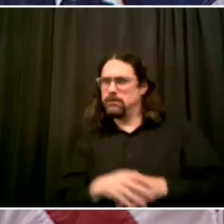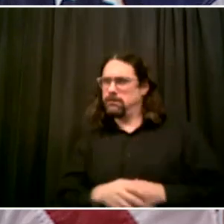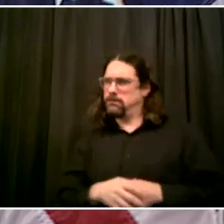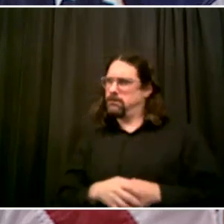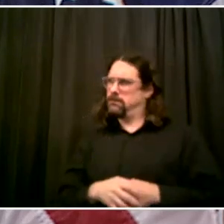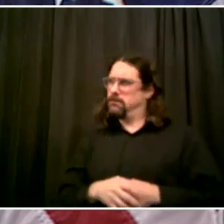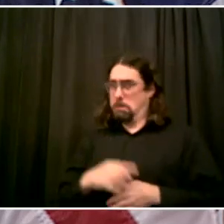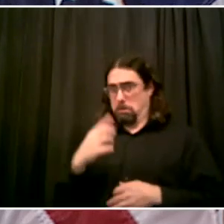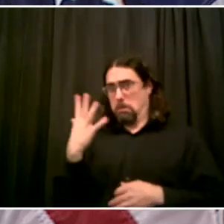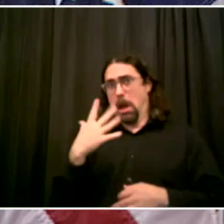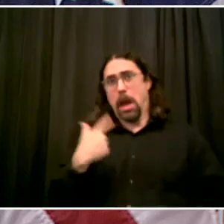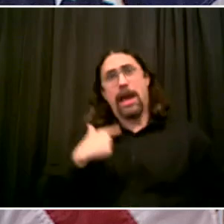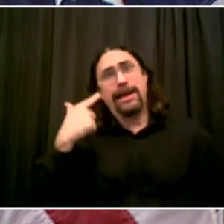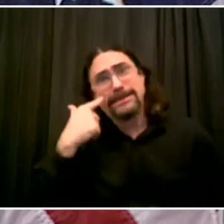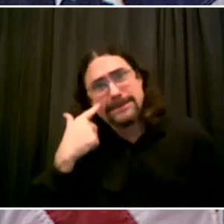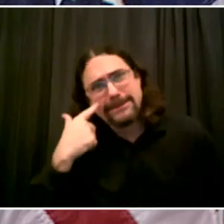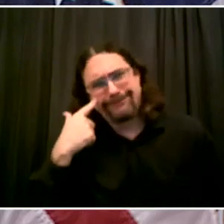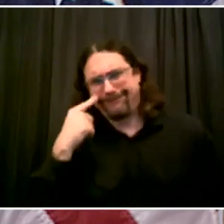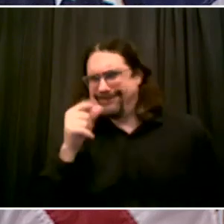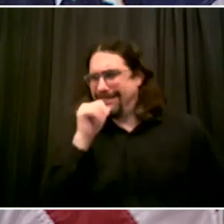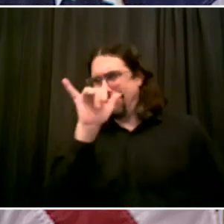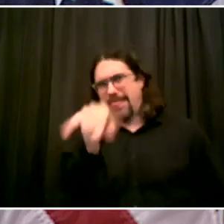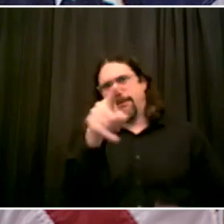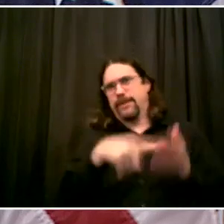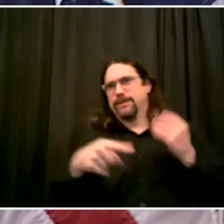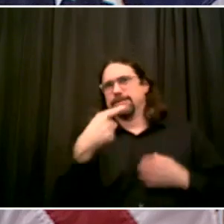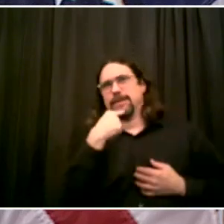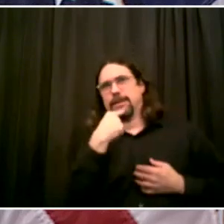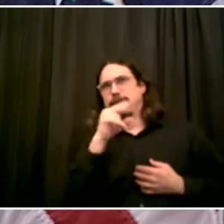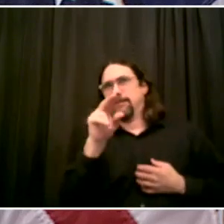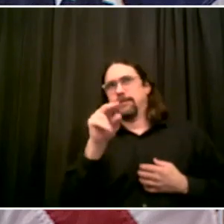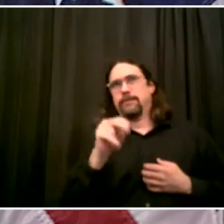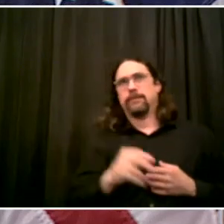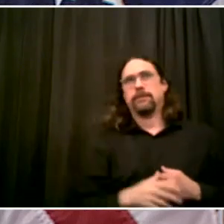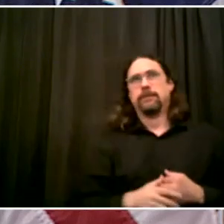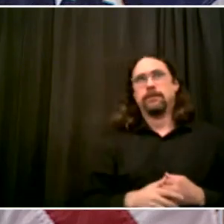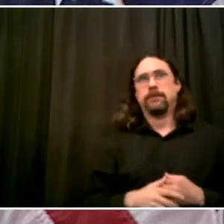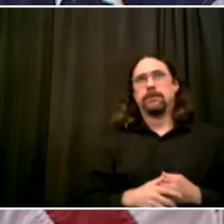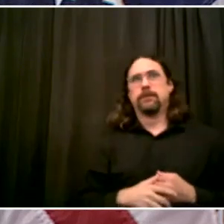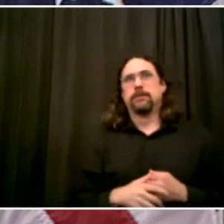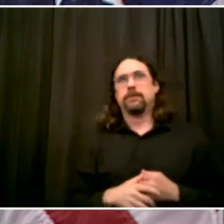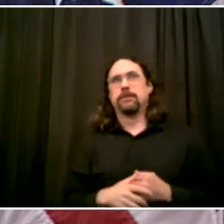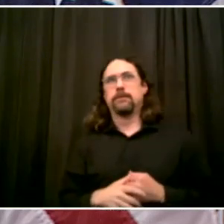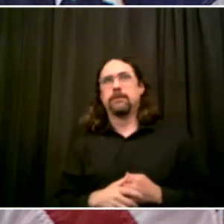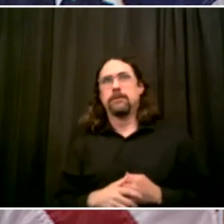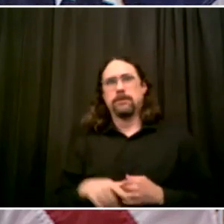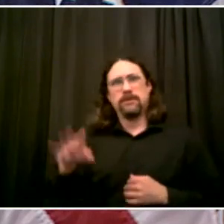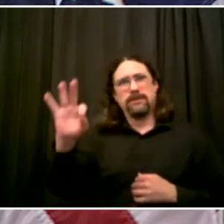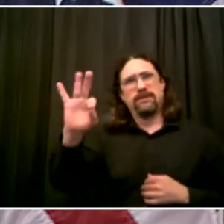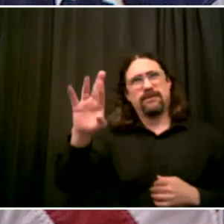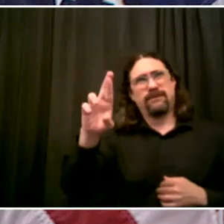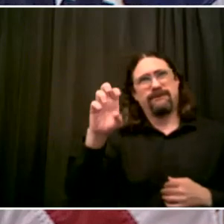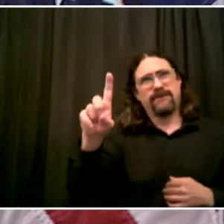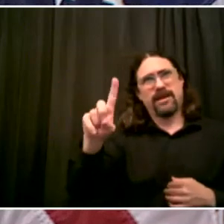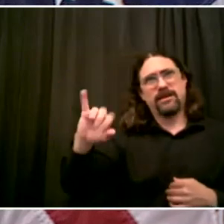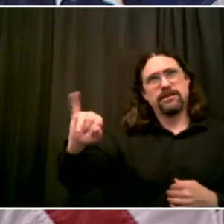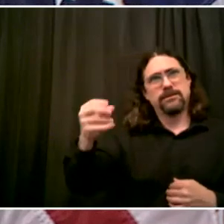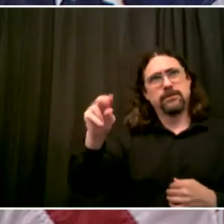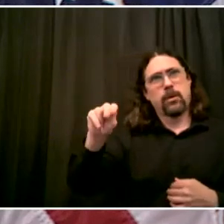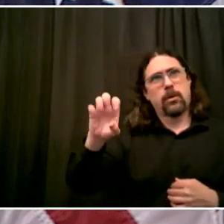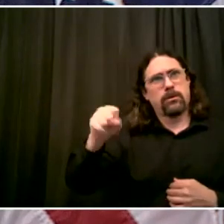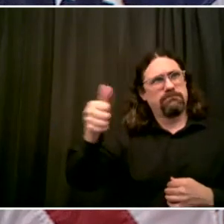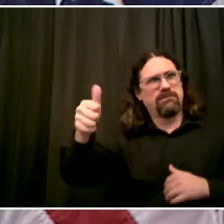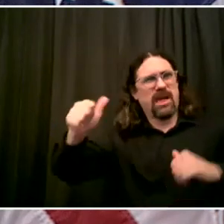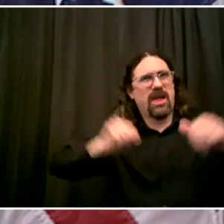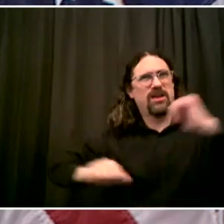Shan Jones. I watched her get arrested. I listened to her say that people should not destroy the community. She said that if police put